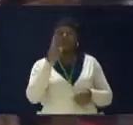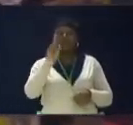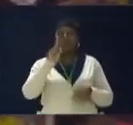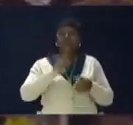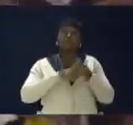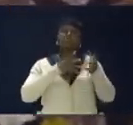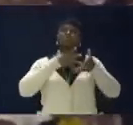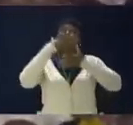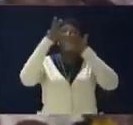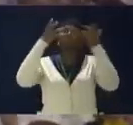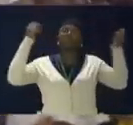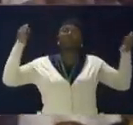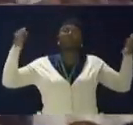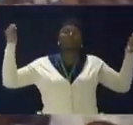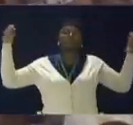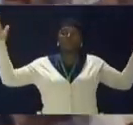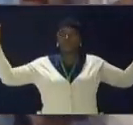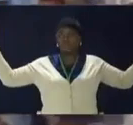hallelujah.